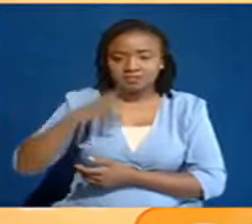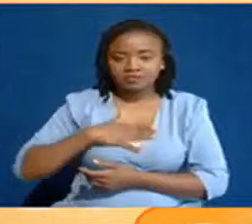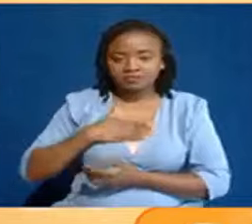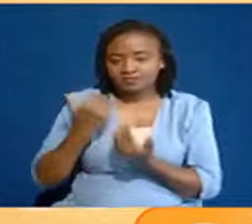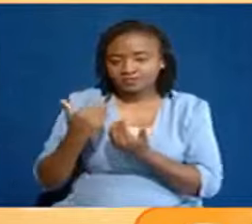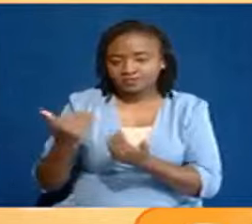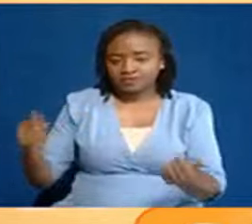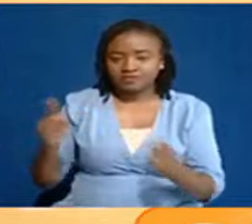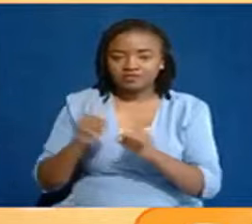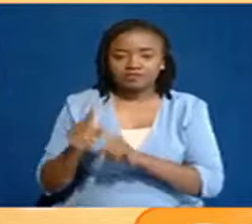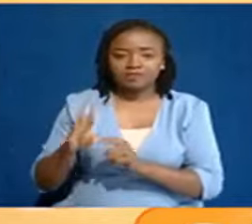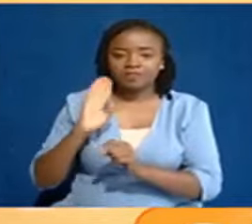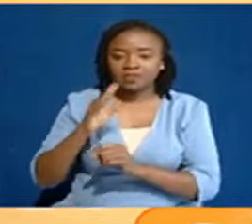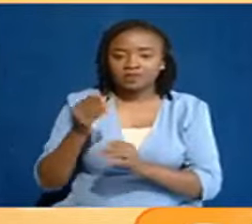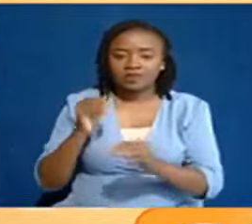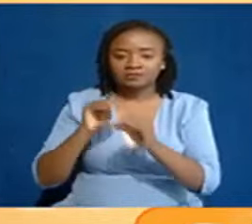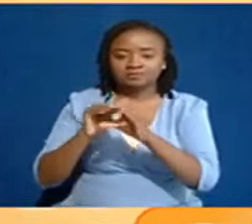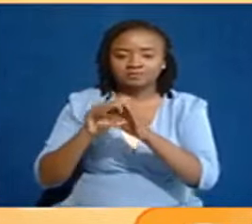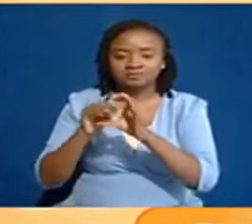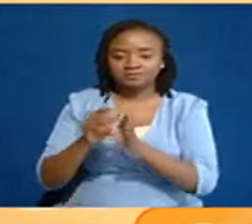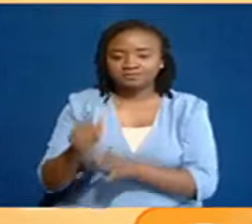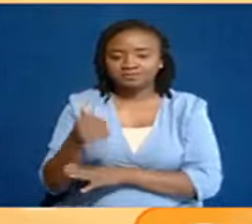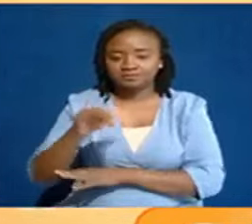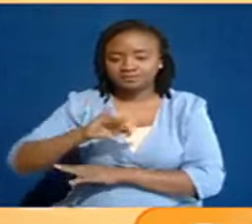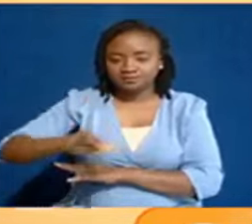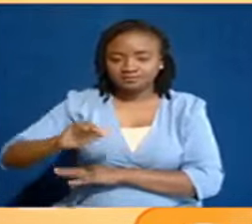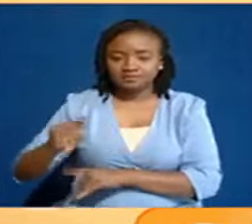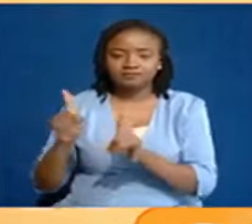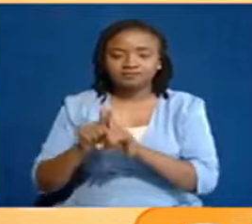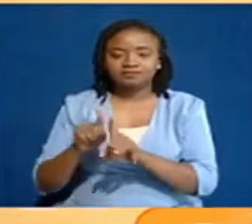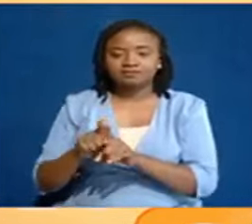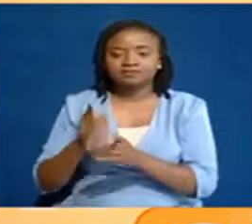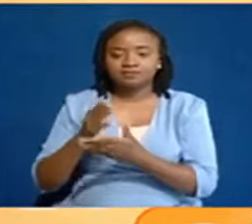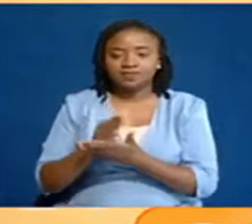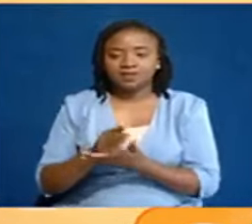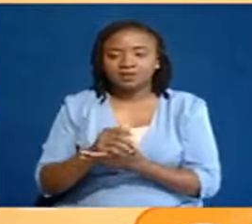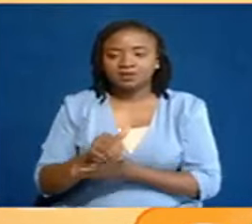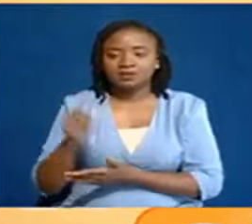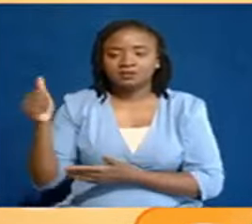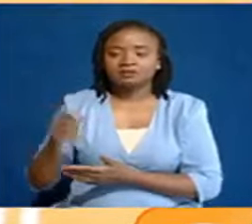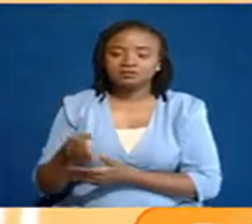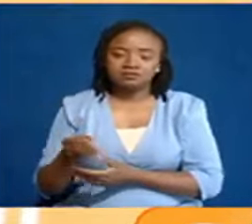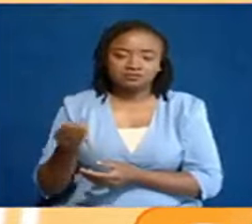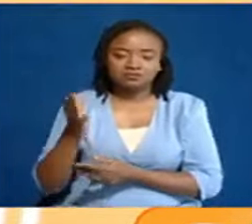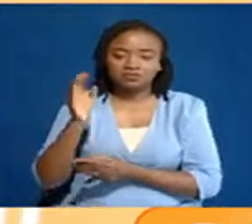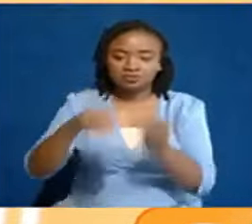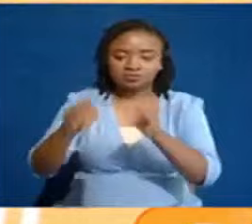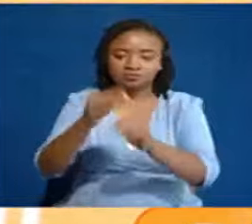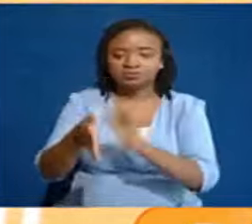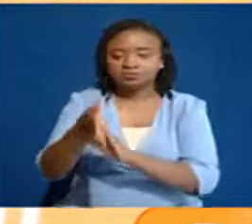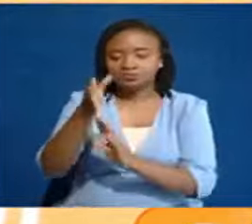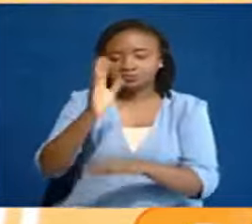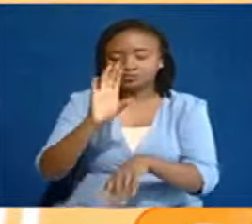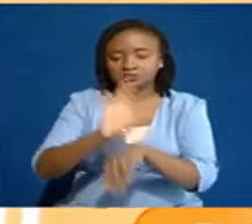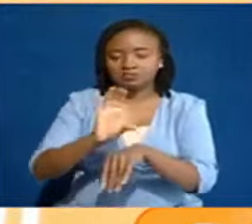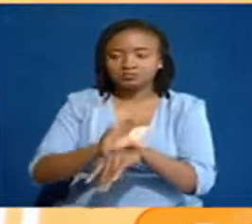and also invest the remaining, and also give part of it to the work of God. I will